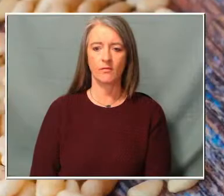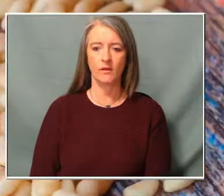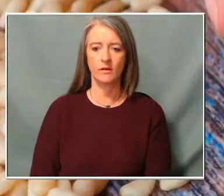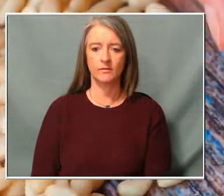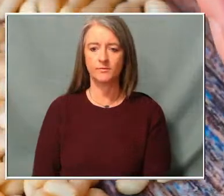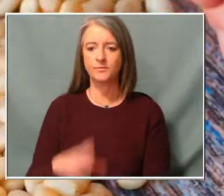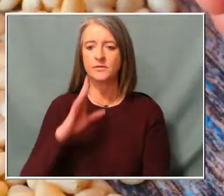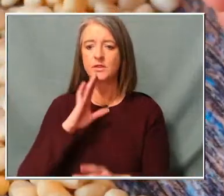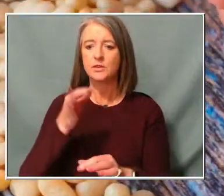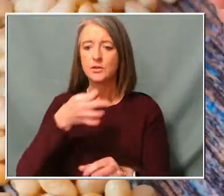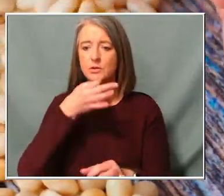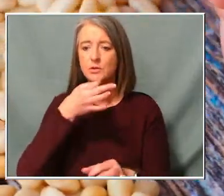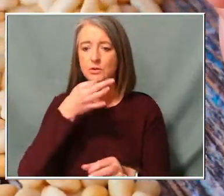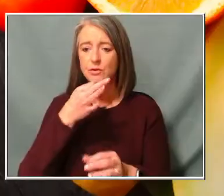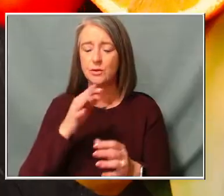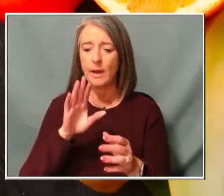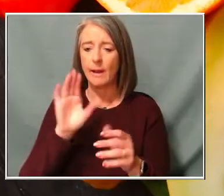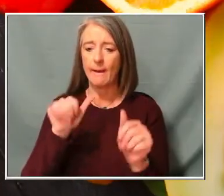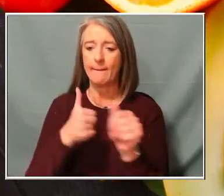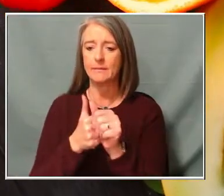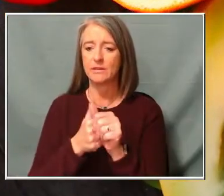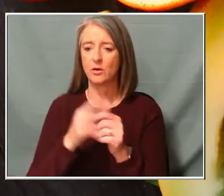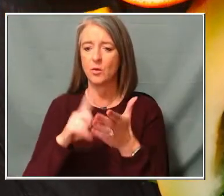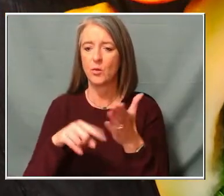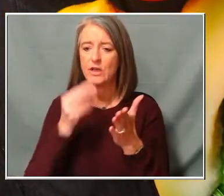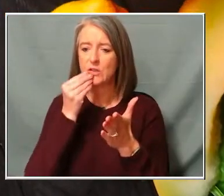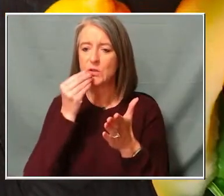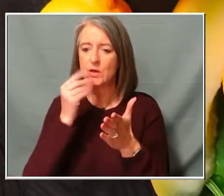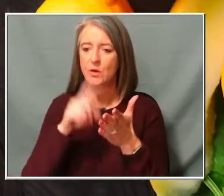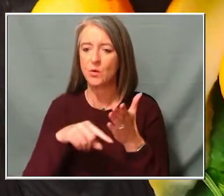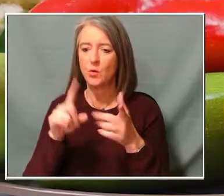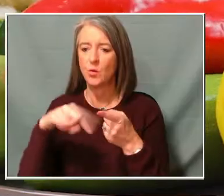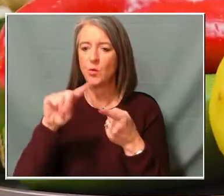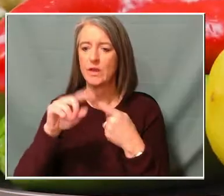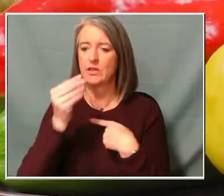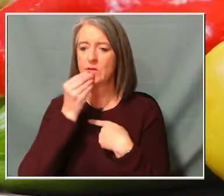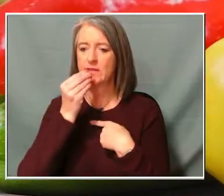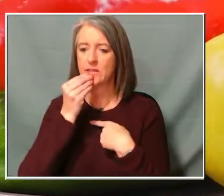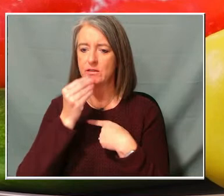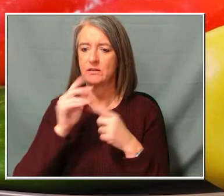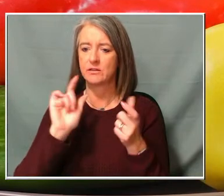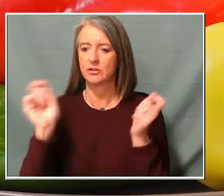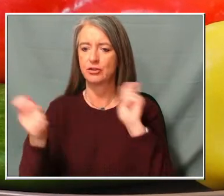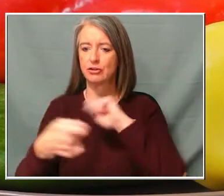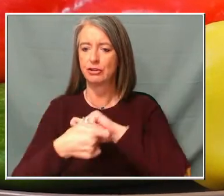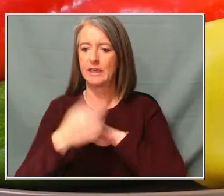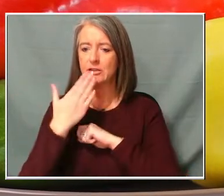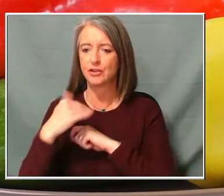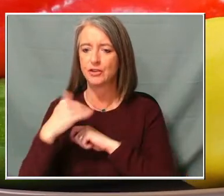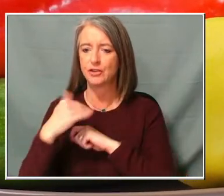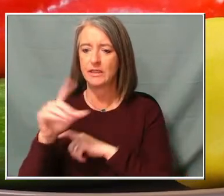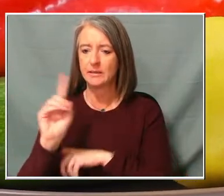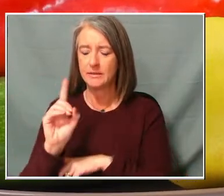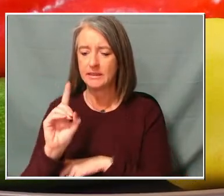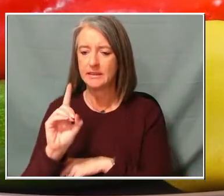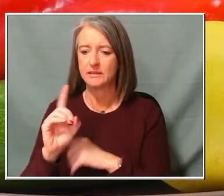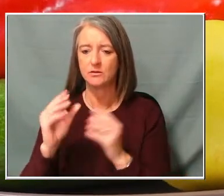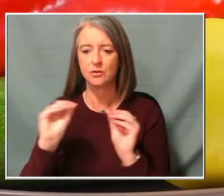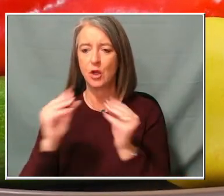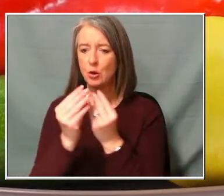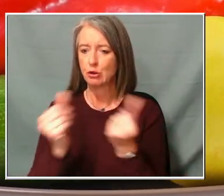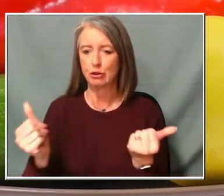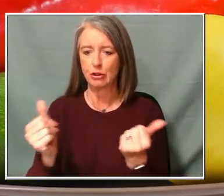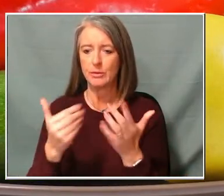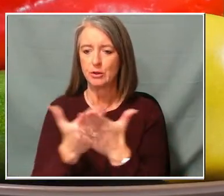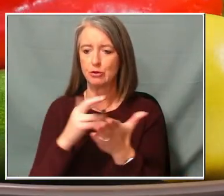Coming up on today's update, can what you eat and when you eat reverse diabetes? There's no cure, but new research has